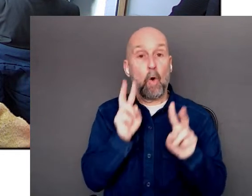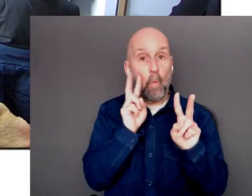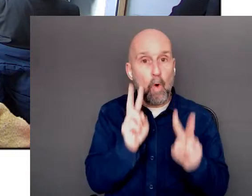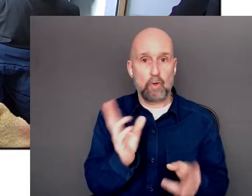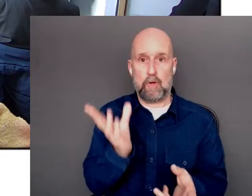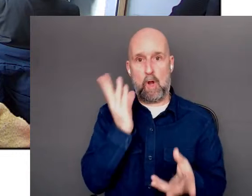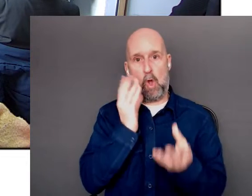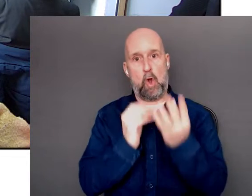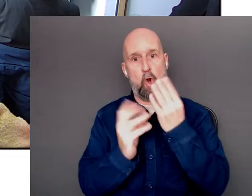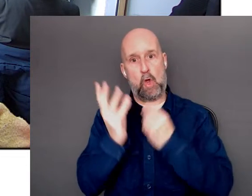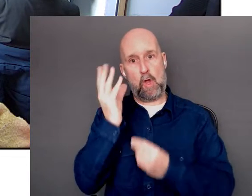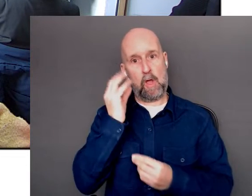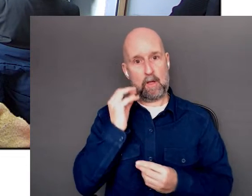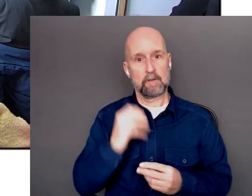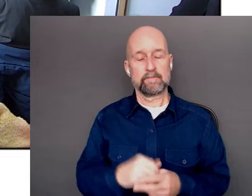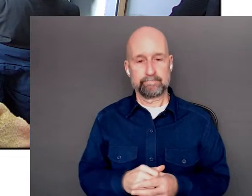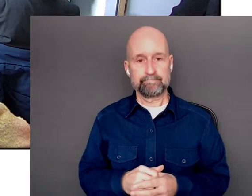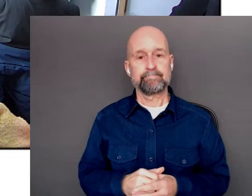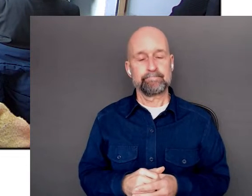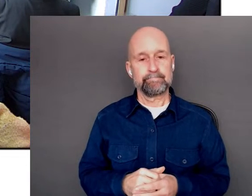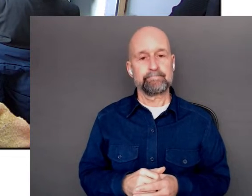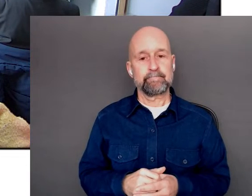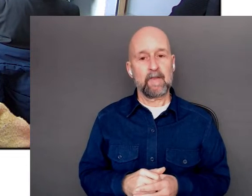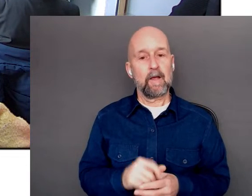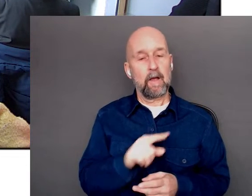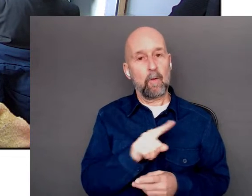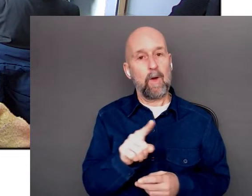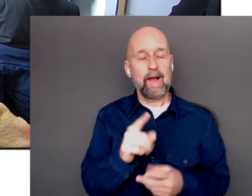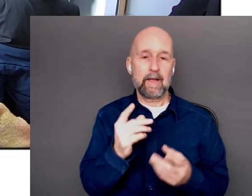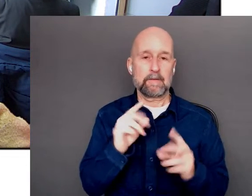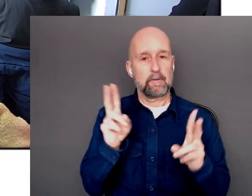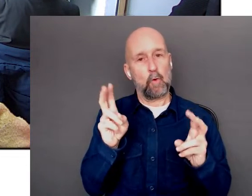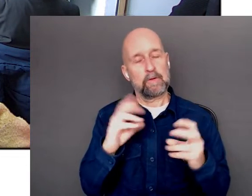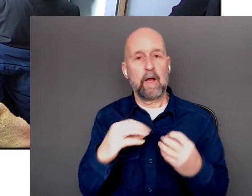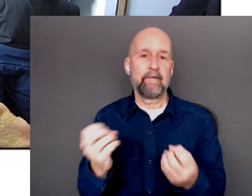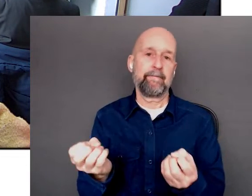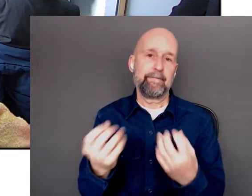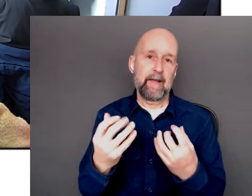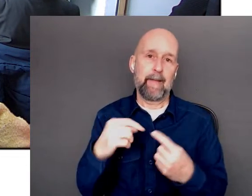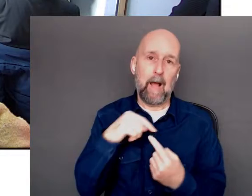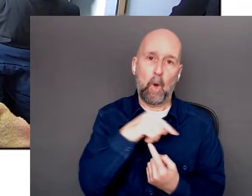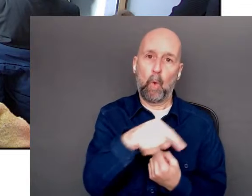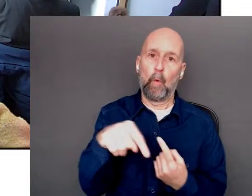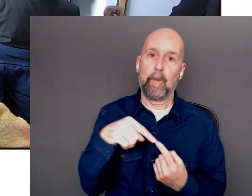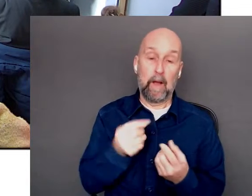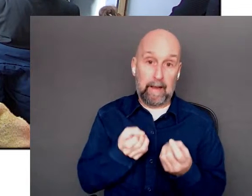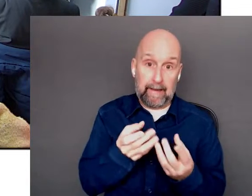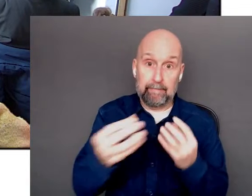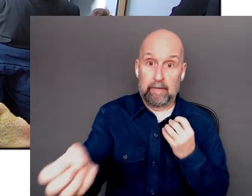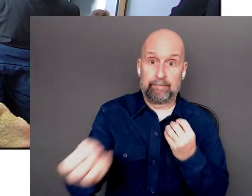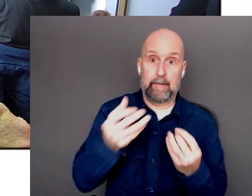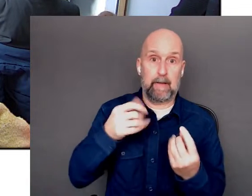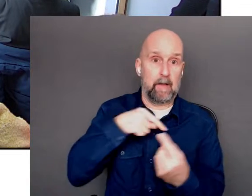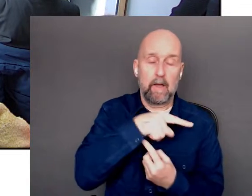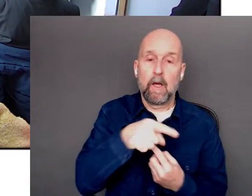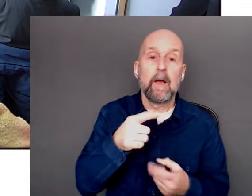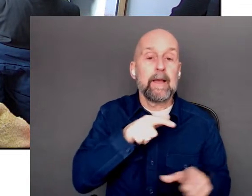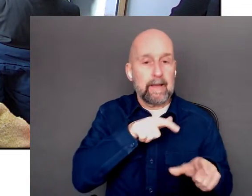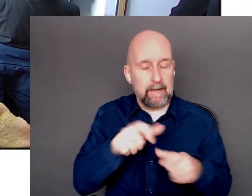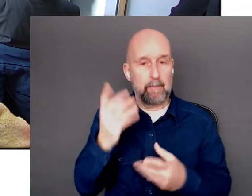a feedback loop that's always getting fed. So yeah, keep learning the most you